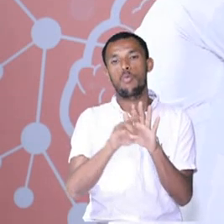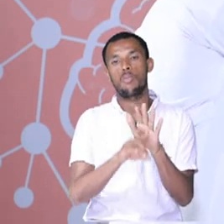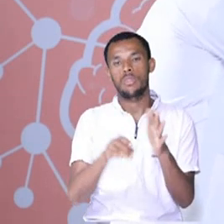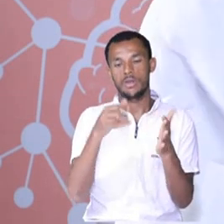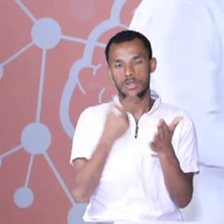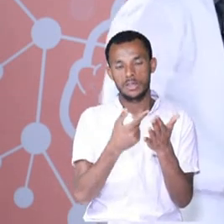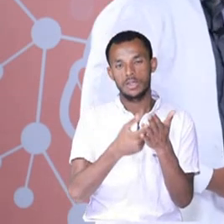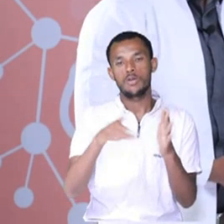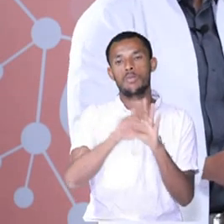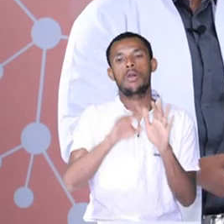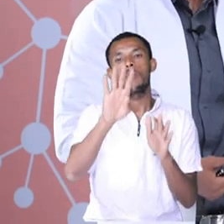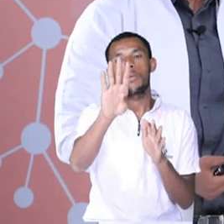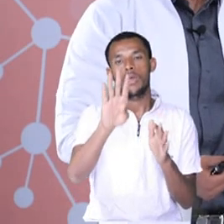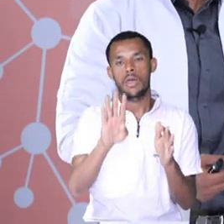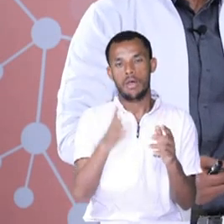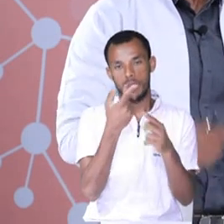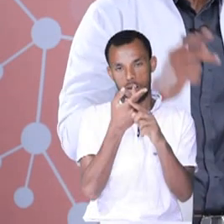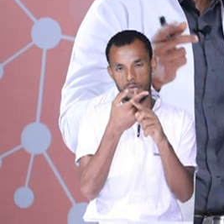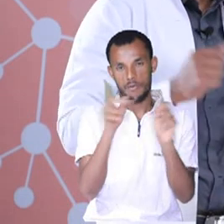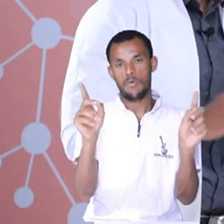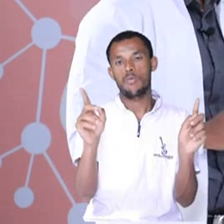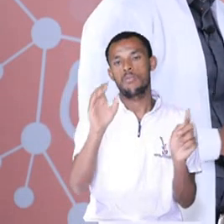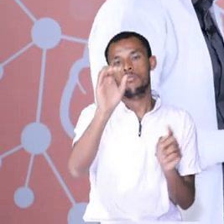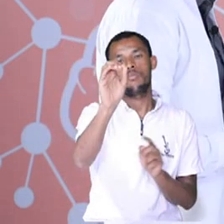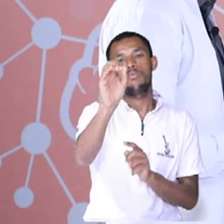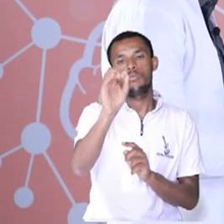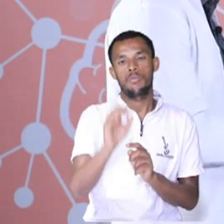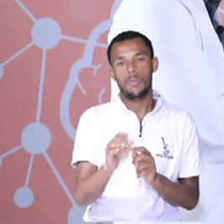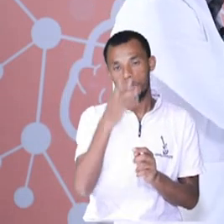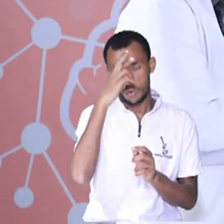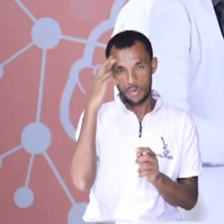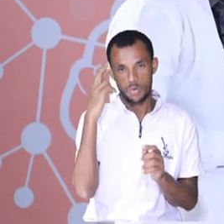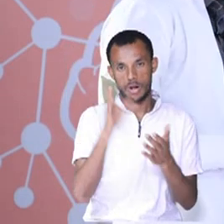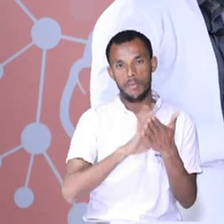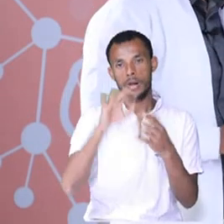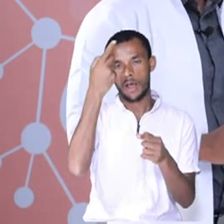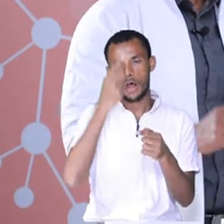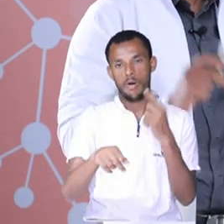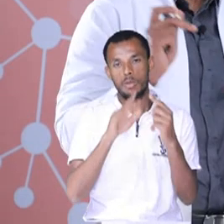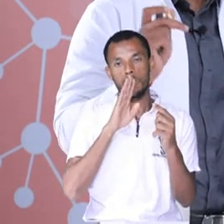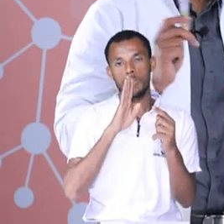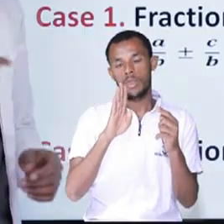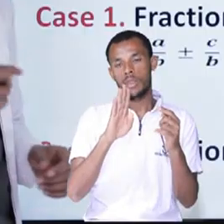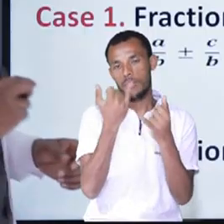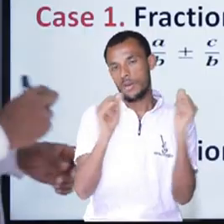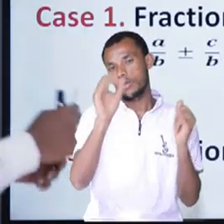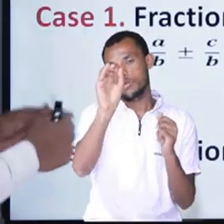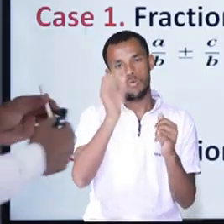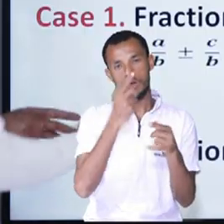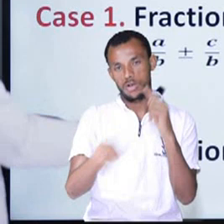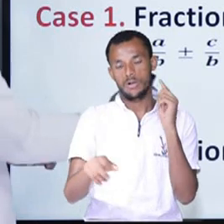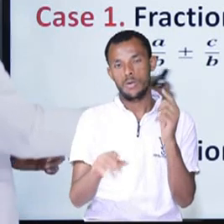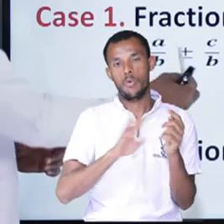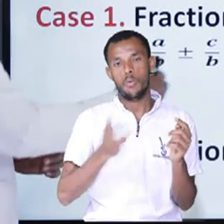That denominator b have to be different from 0, because number cannot be divided by 0.